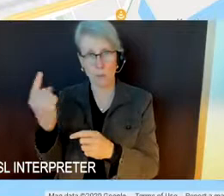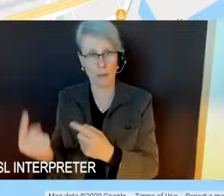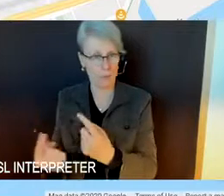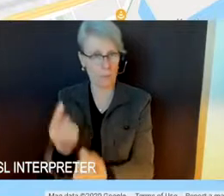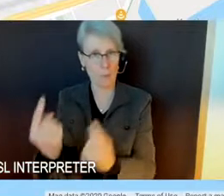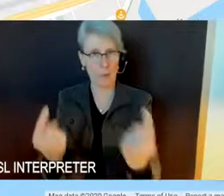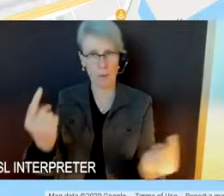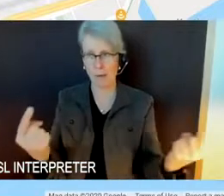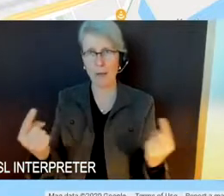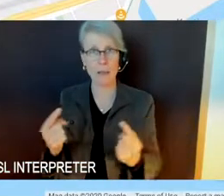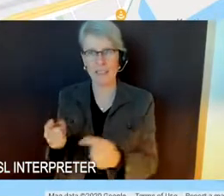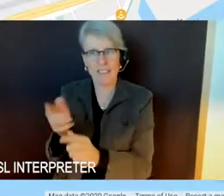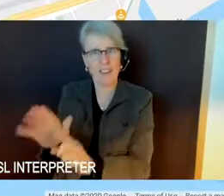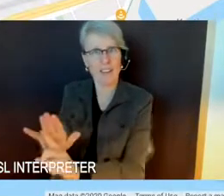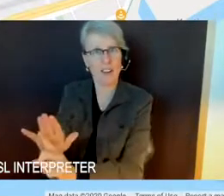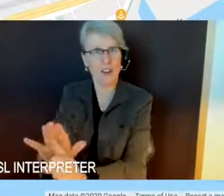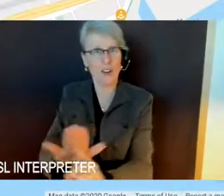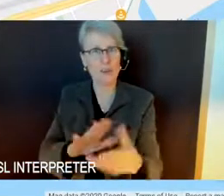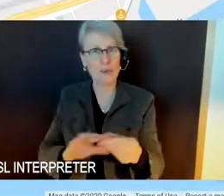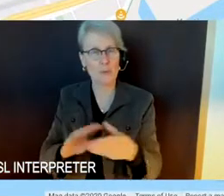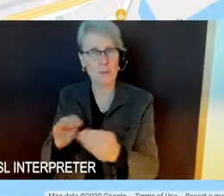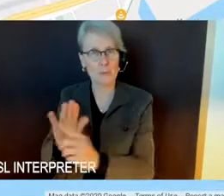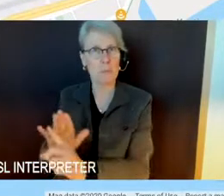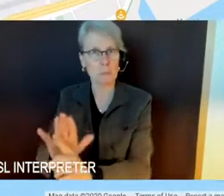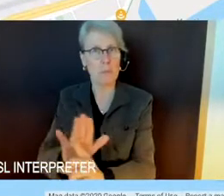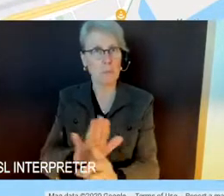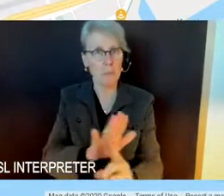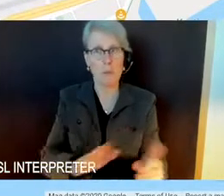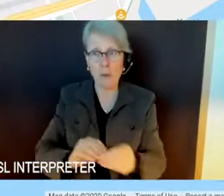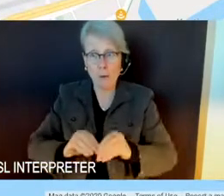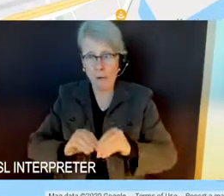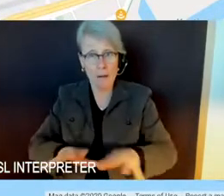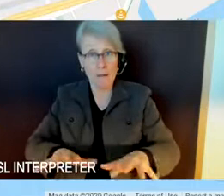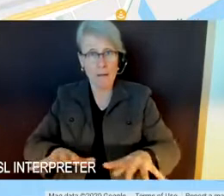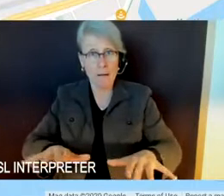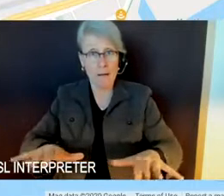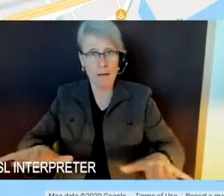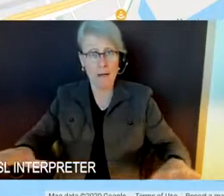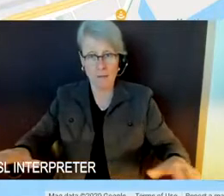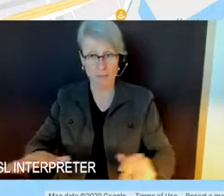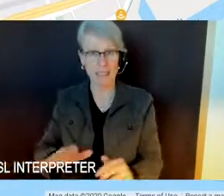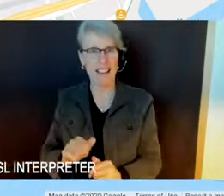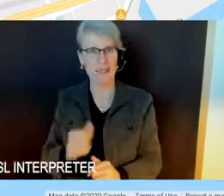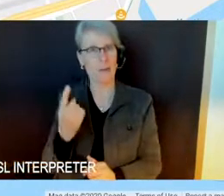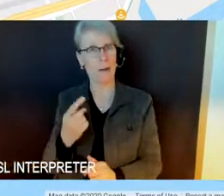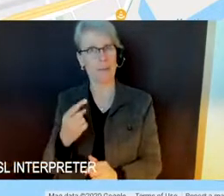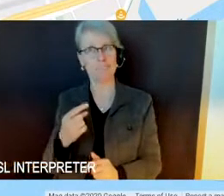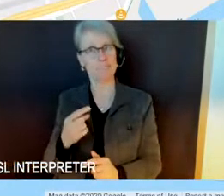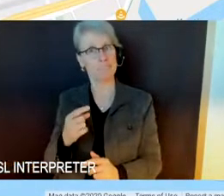of individual stories can do when you contribute them through a grassroots platform